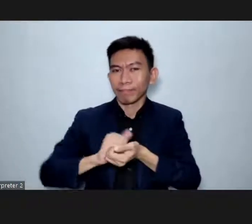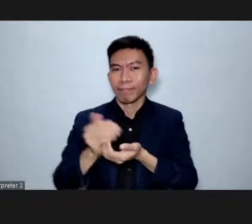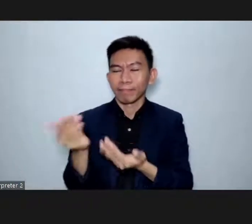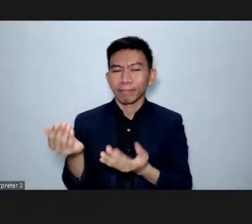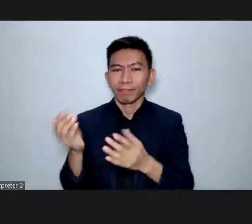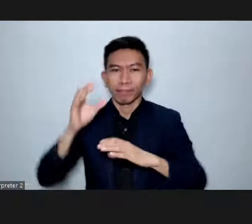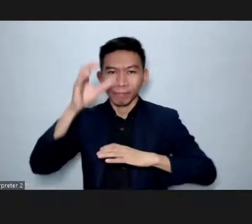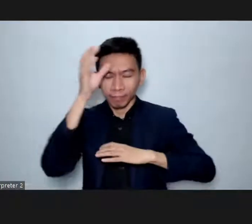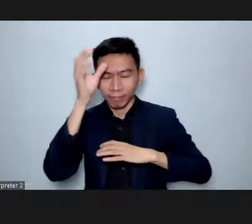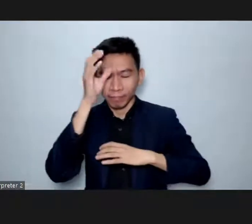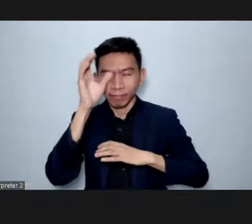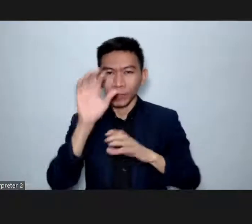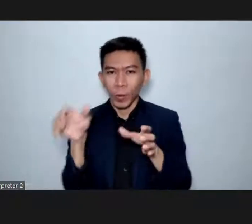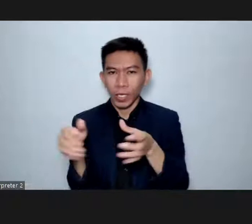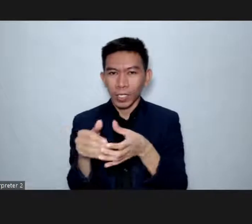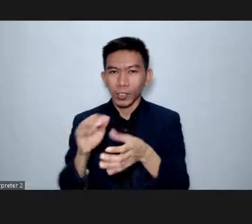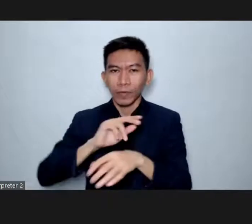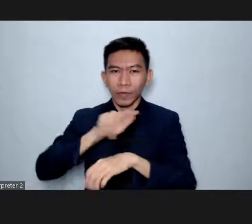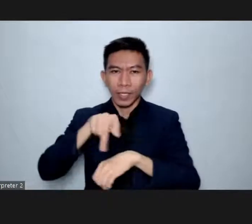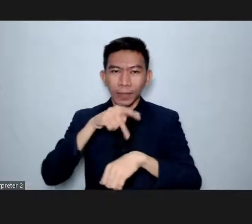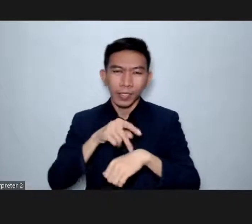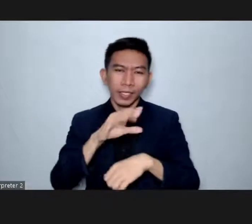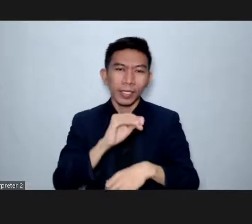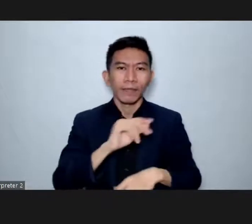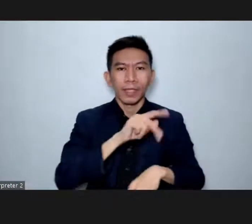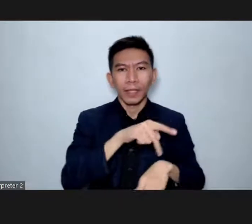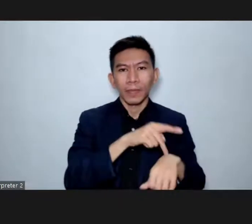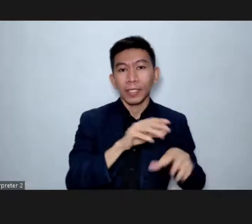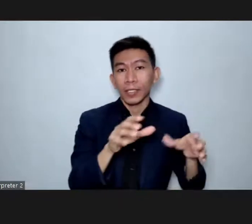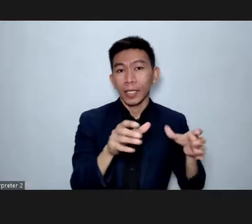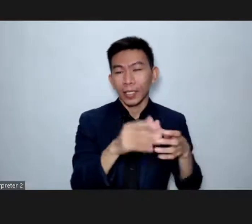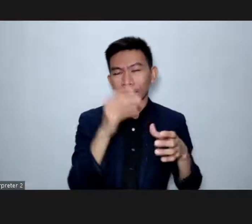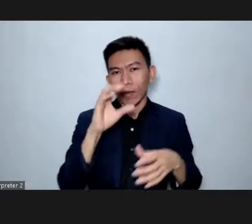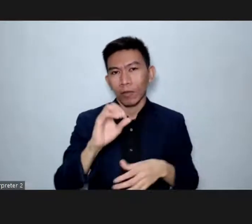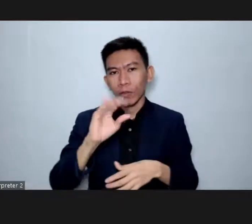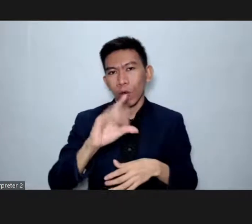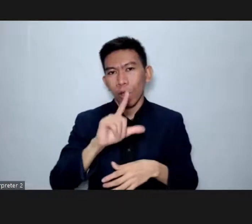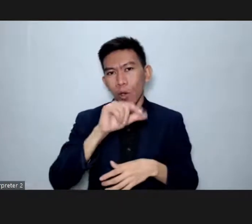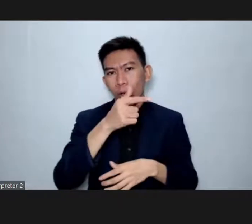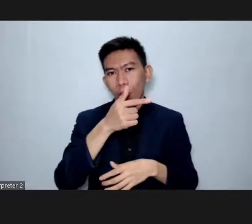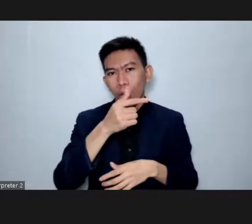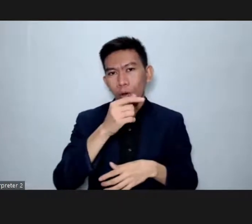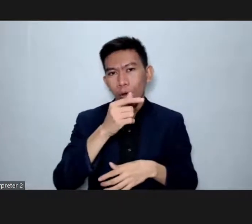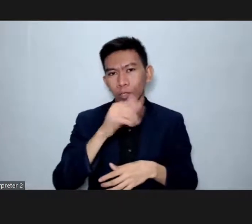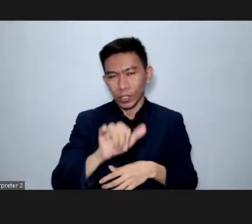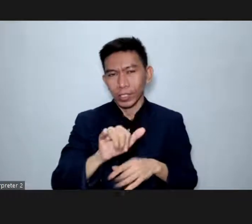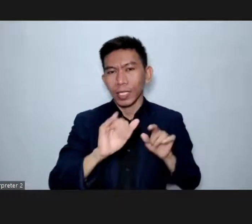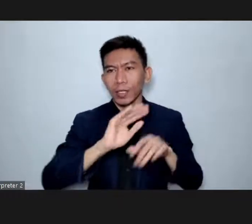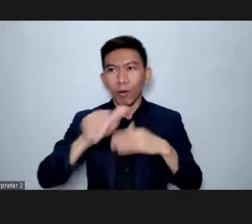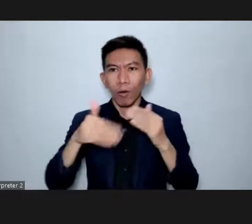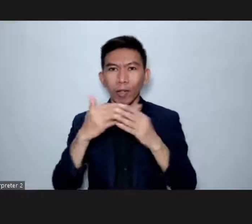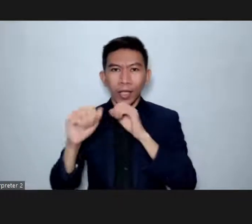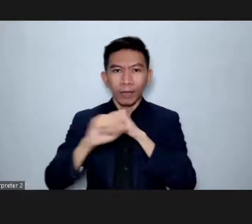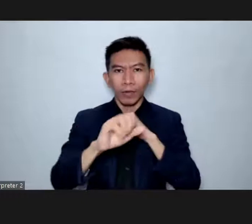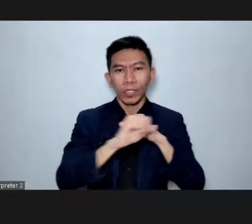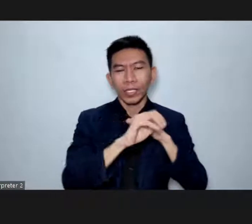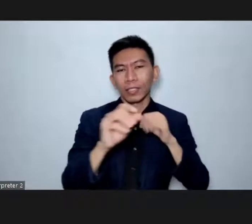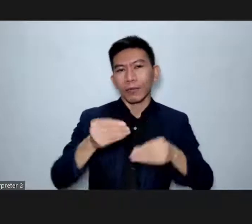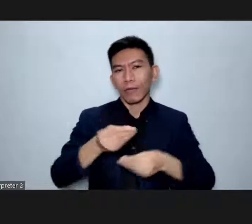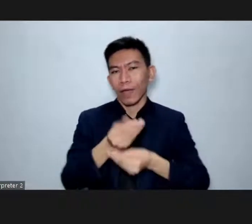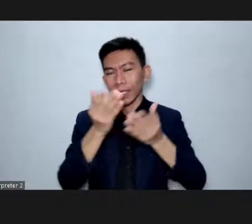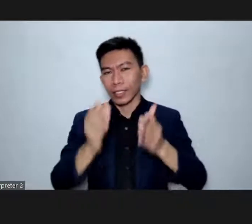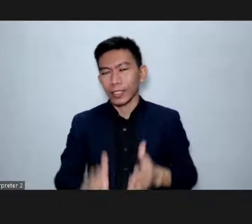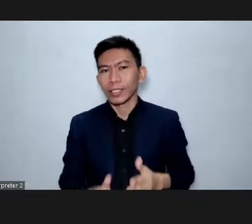Cancer Coalition Philippines, the Philippine Society of Oncology, and all the inspiring advocates, providers,